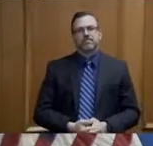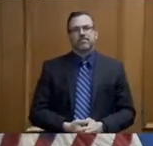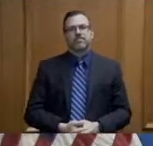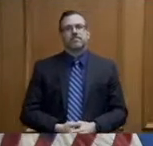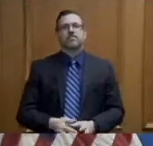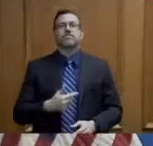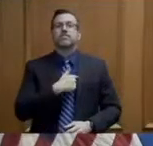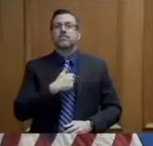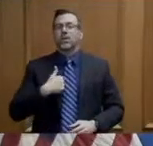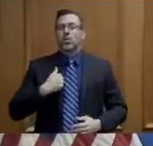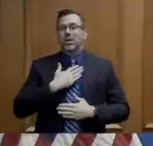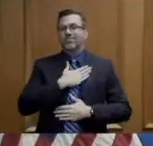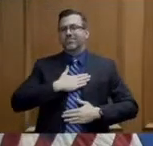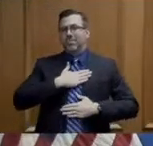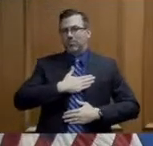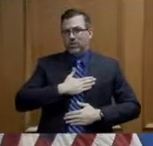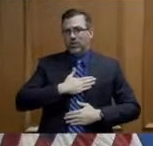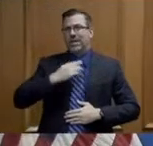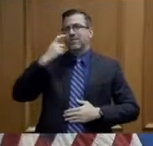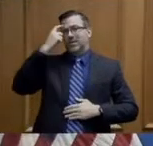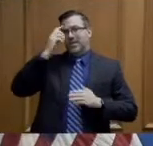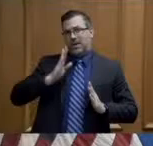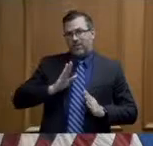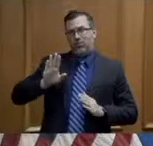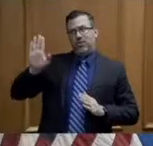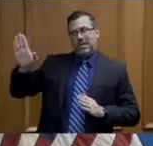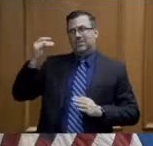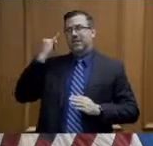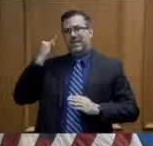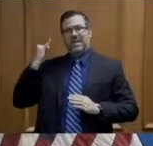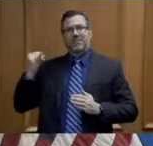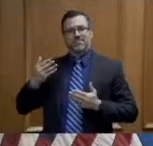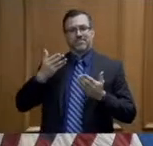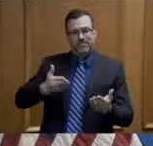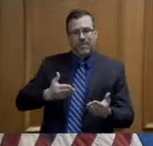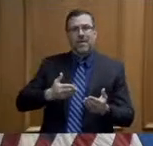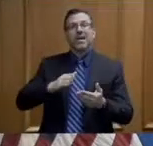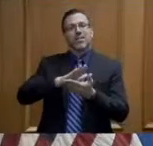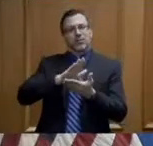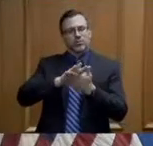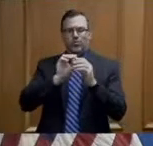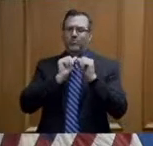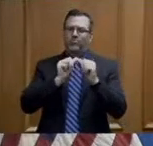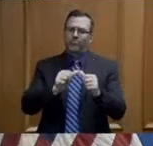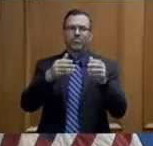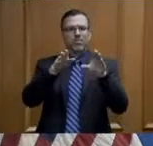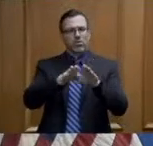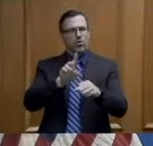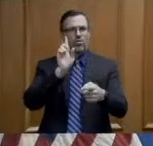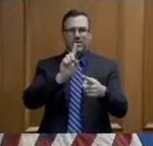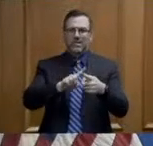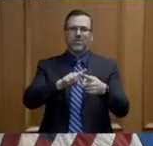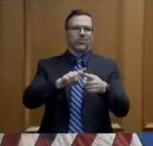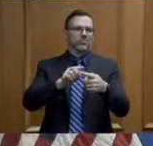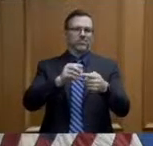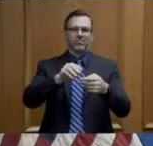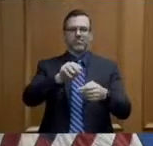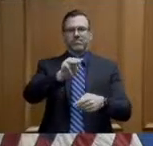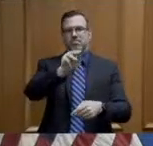We appreciate the governor's recommendation that schools remain closed through the end of the school year to protect the health and safety of all